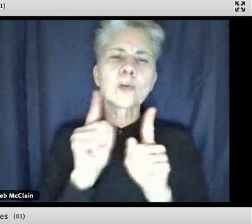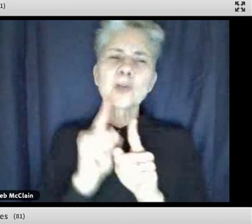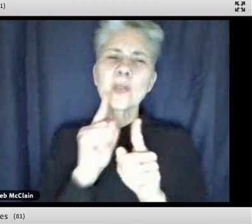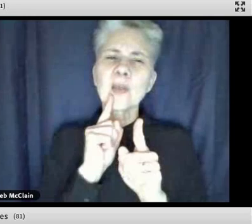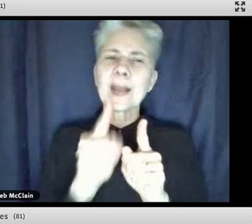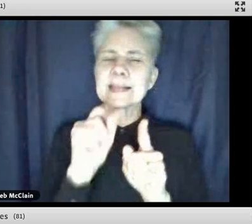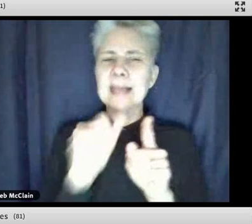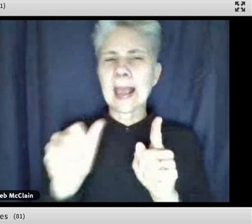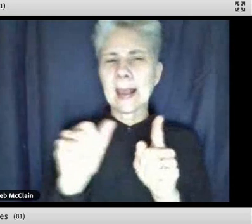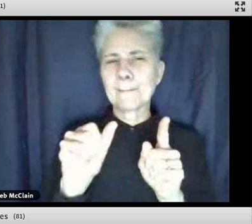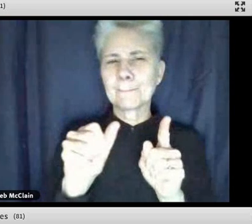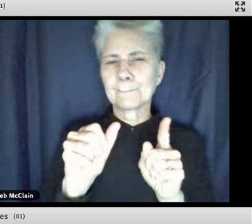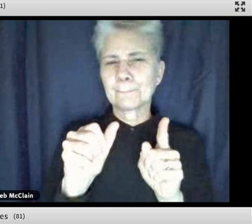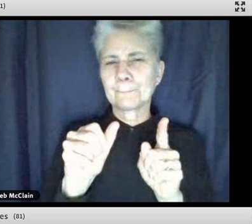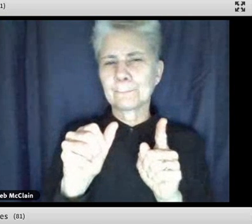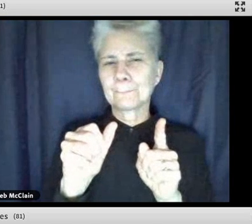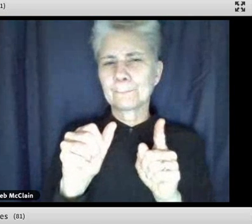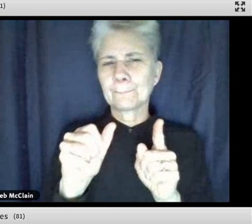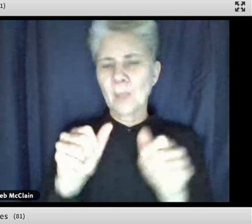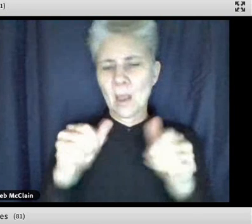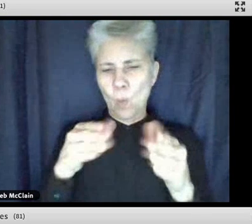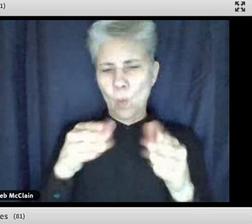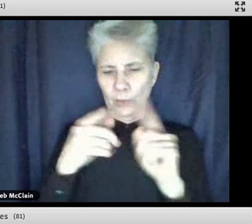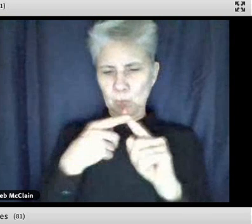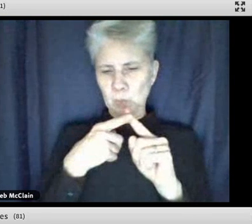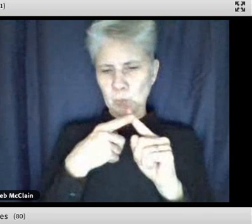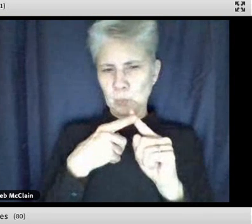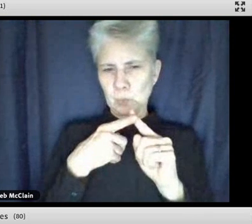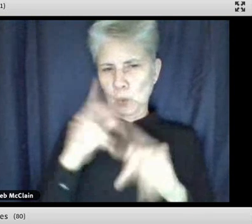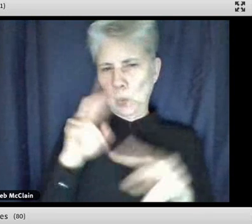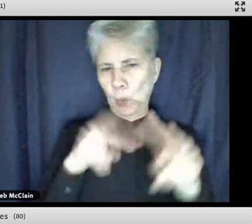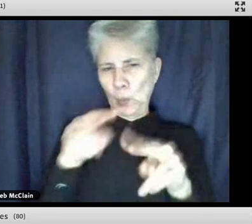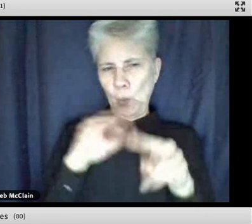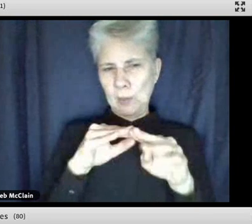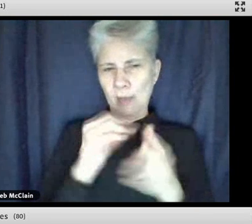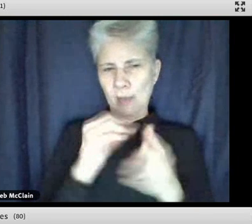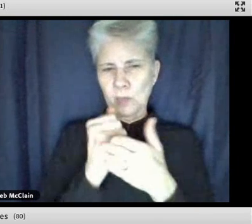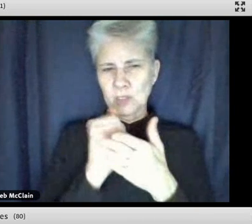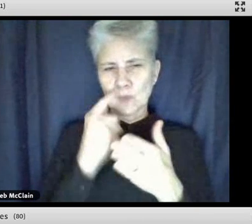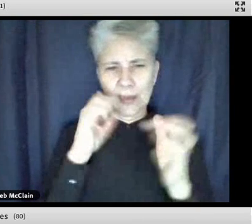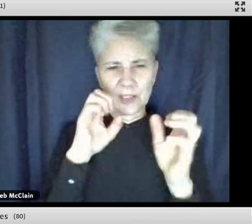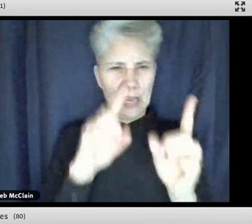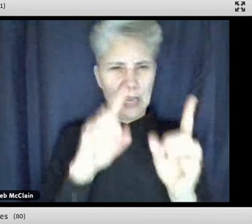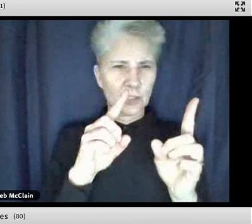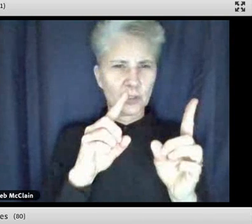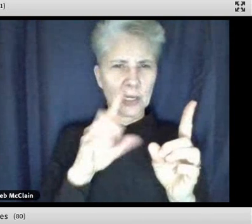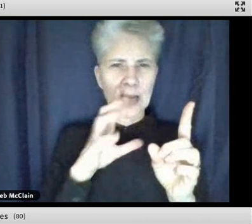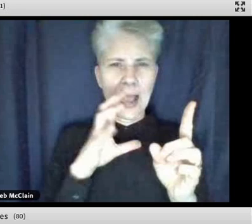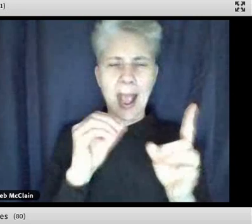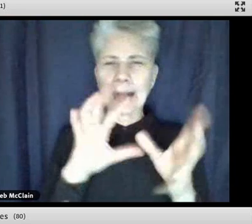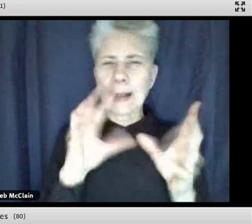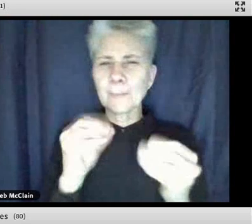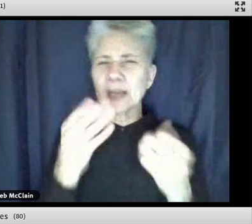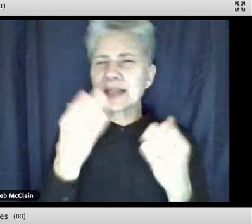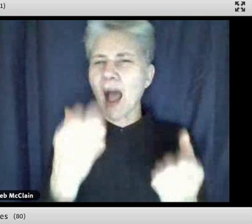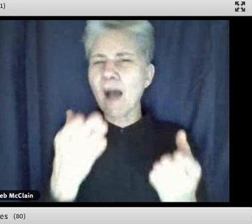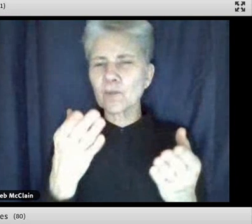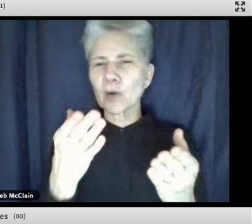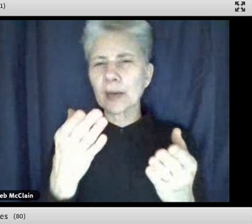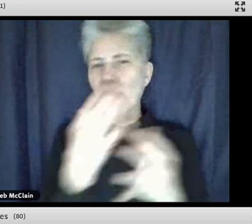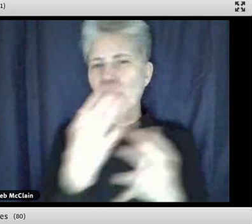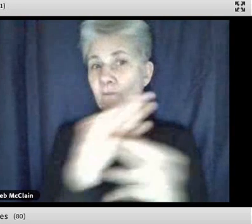a way to look at resources for education and companies offering free